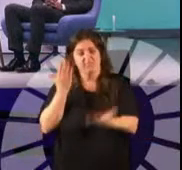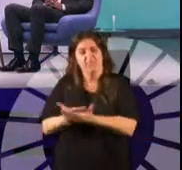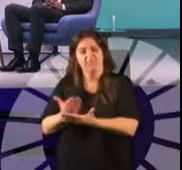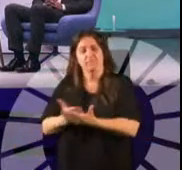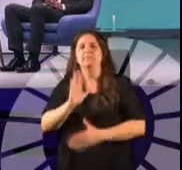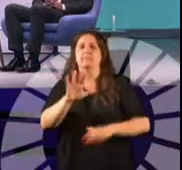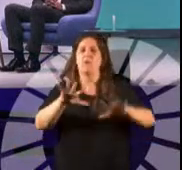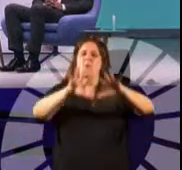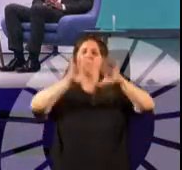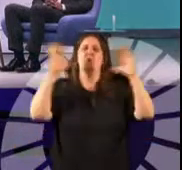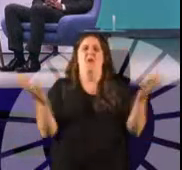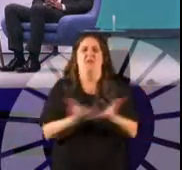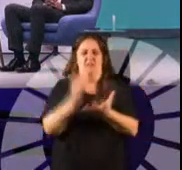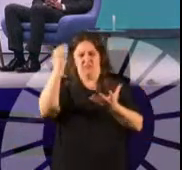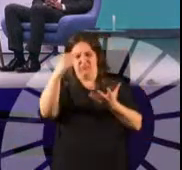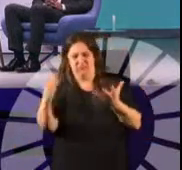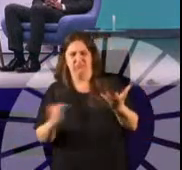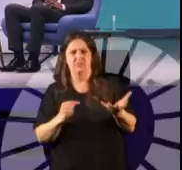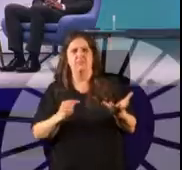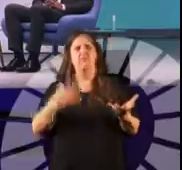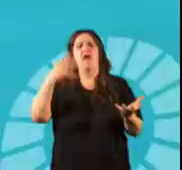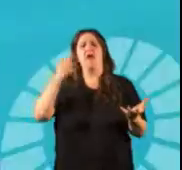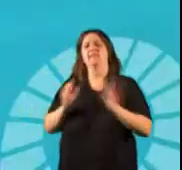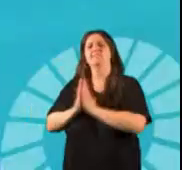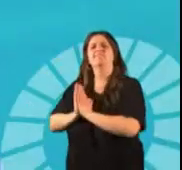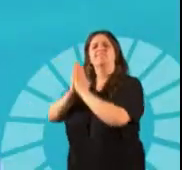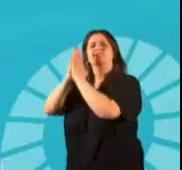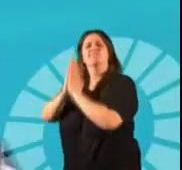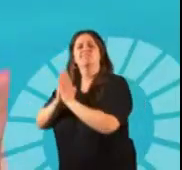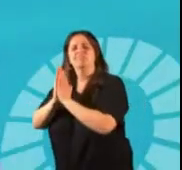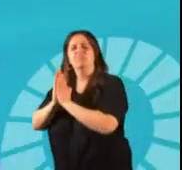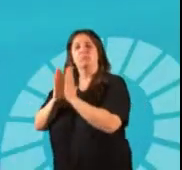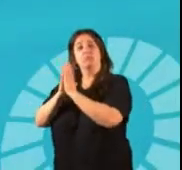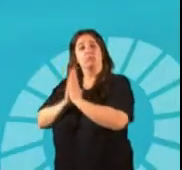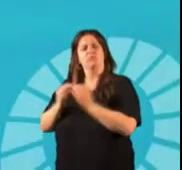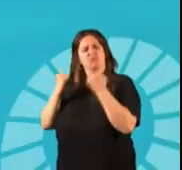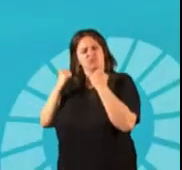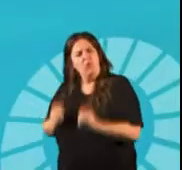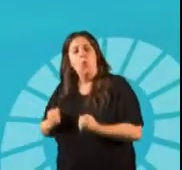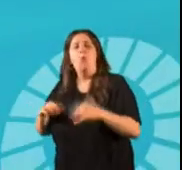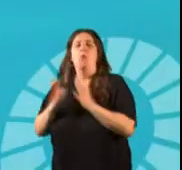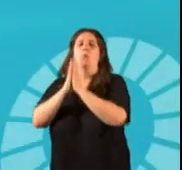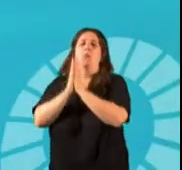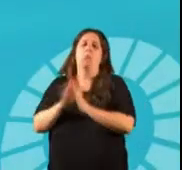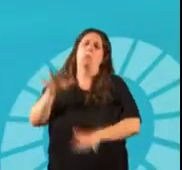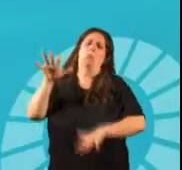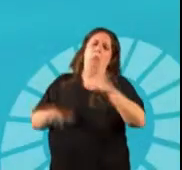depending on the continent. So religions are being